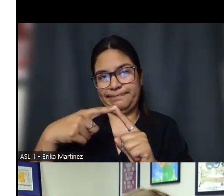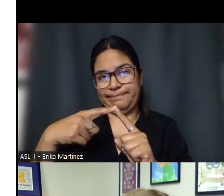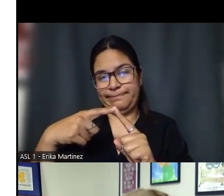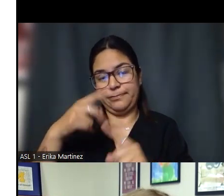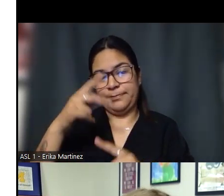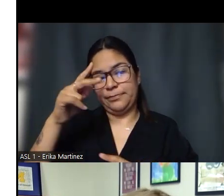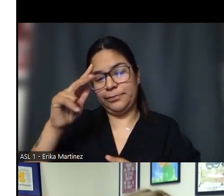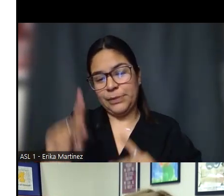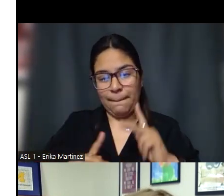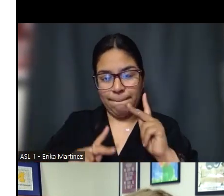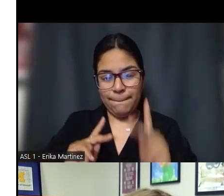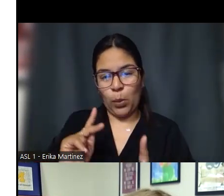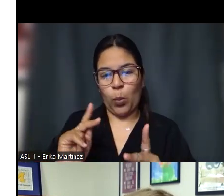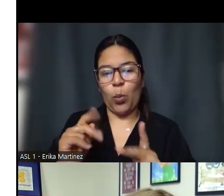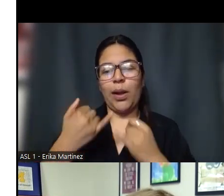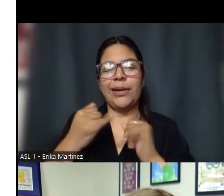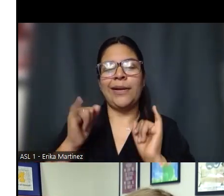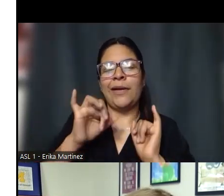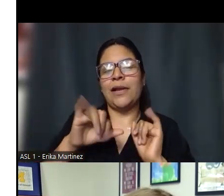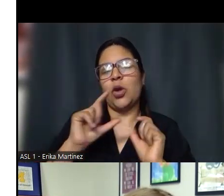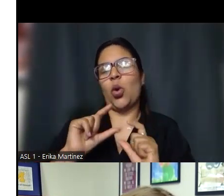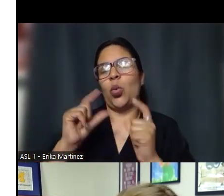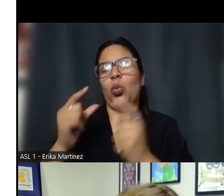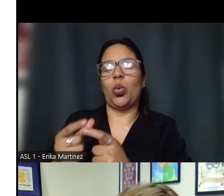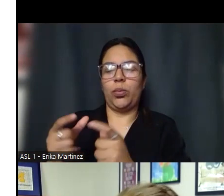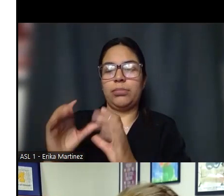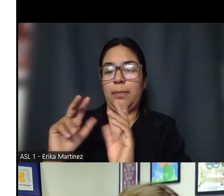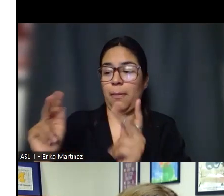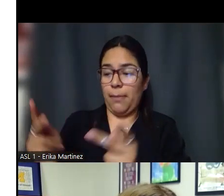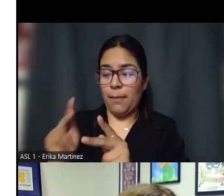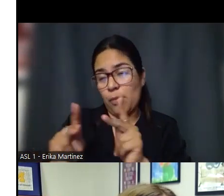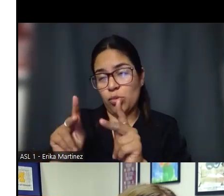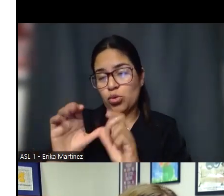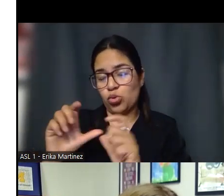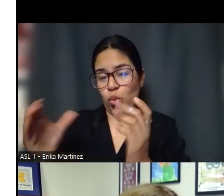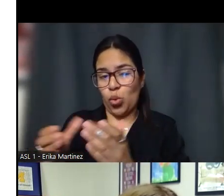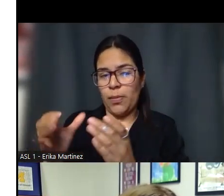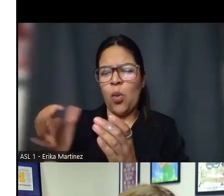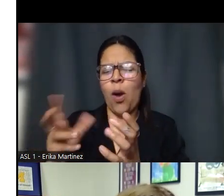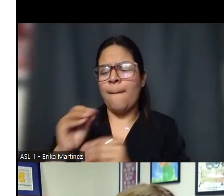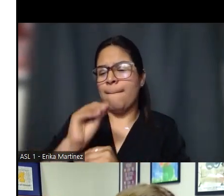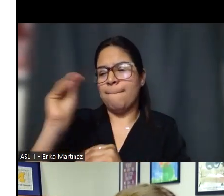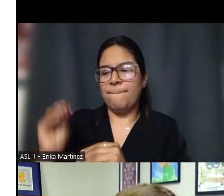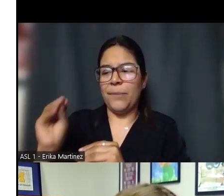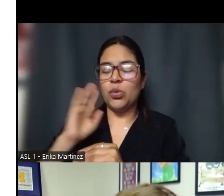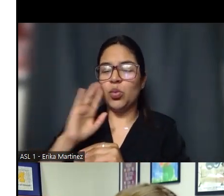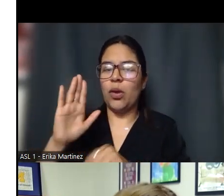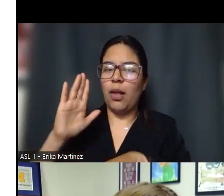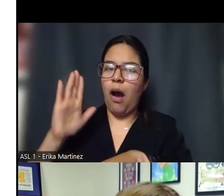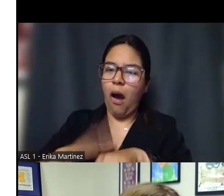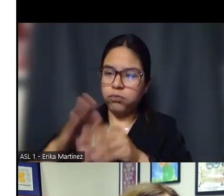subrecipients identified a population to focus on, what percent they focused on these